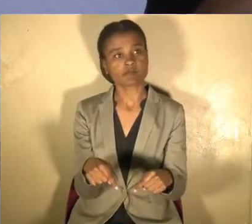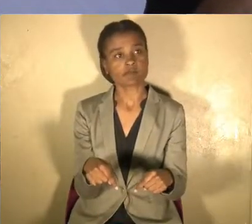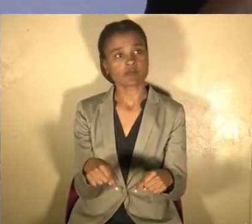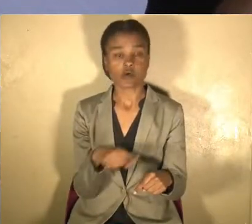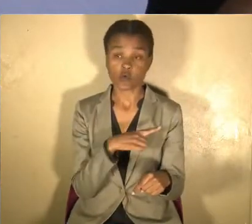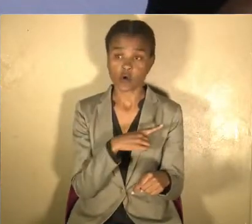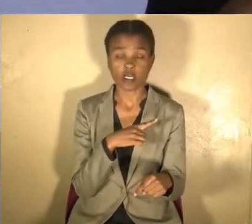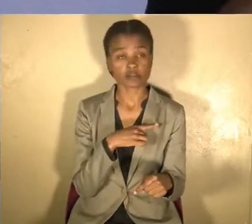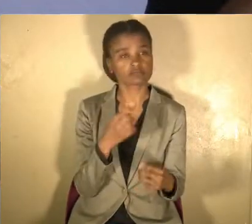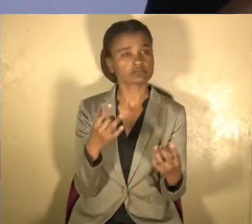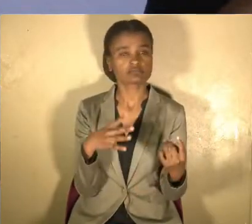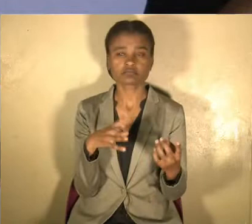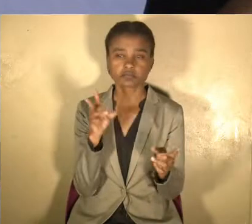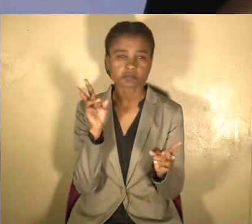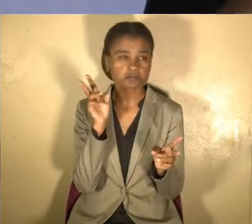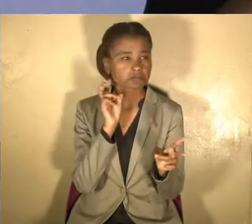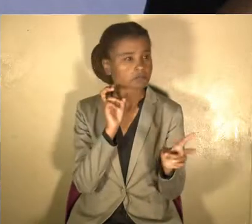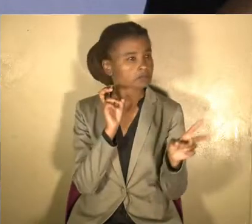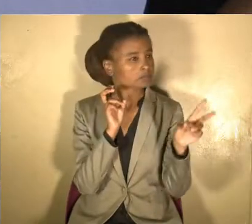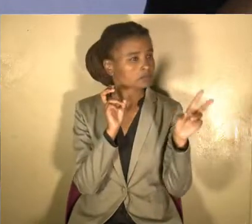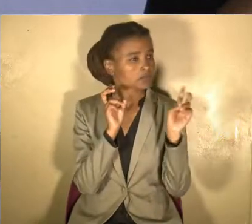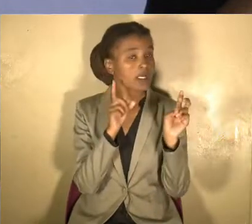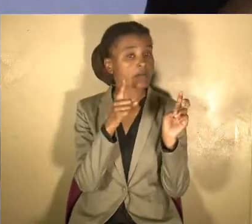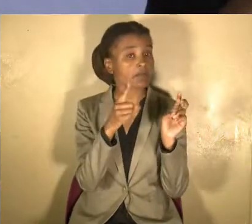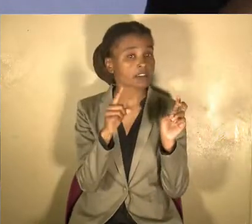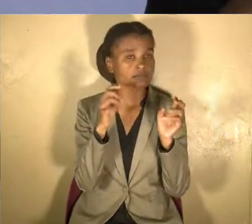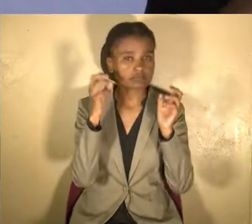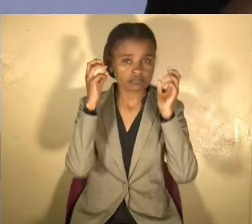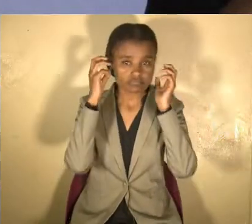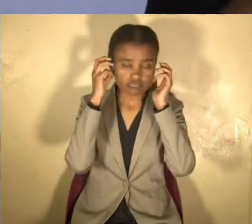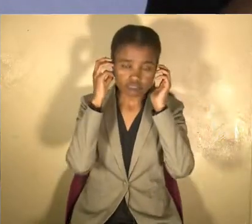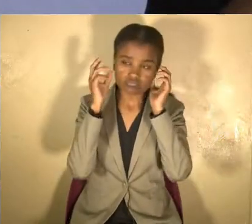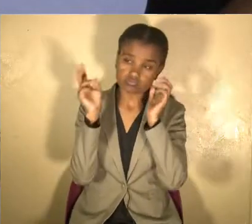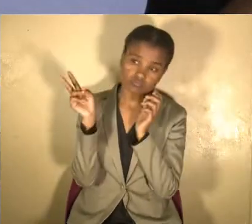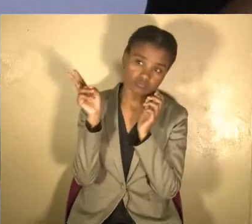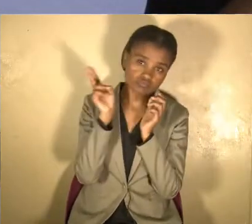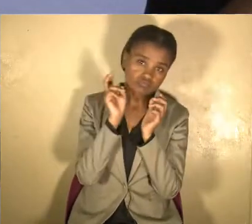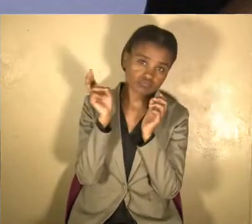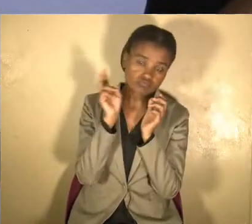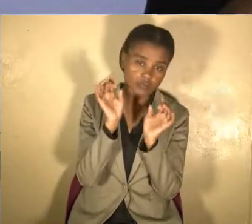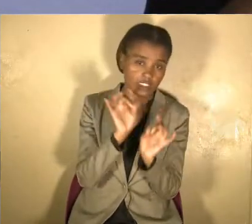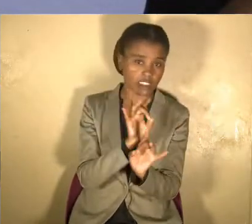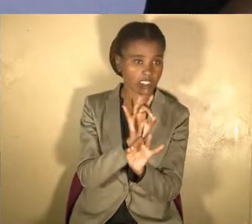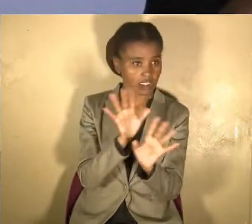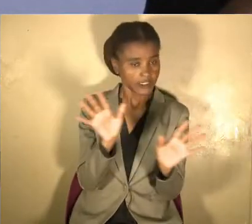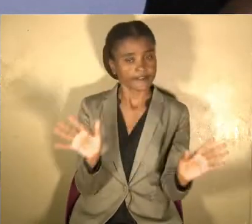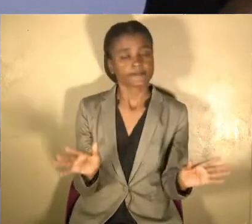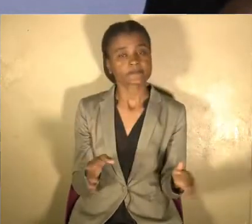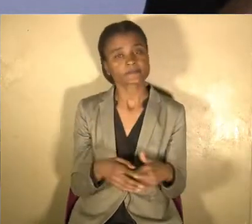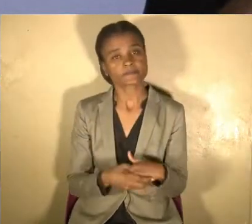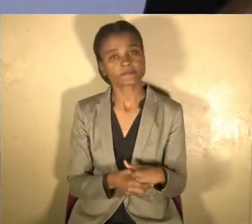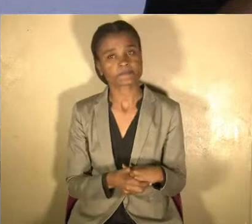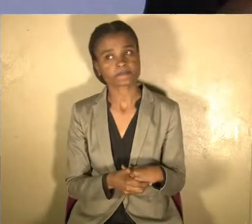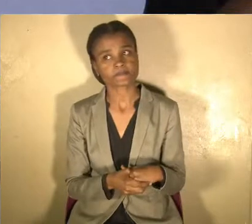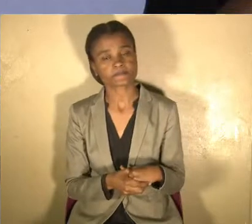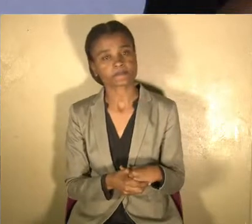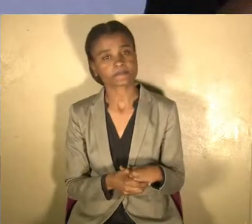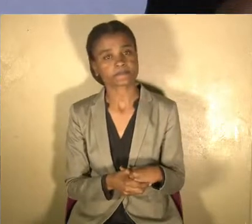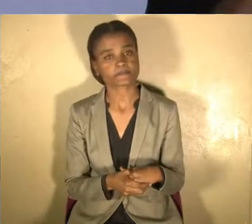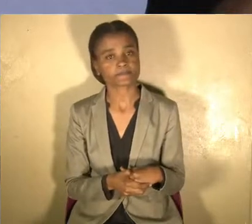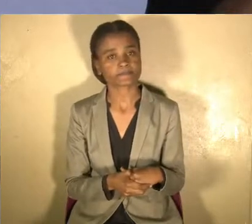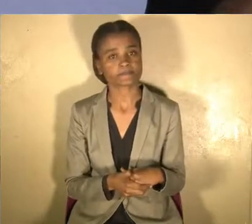not hear through your gadgets, we have heard what the person who